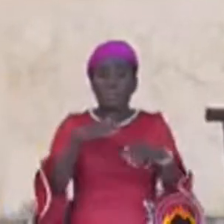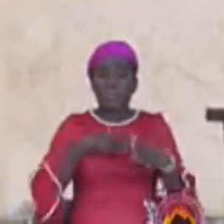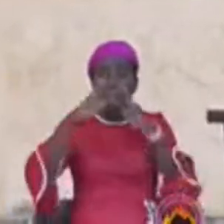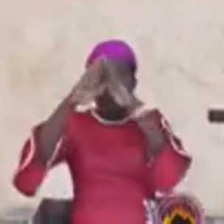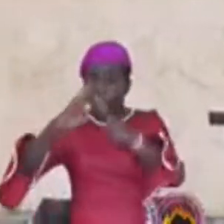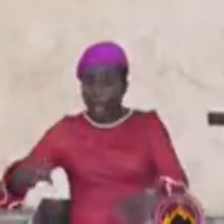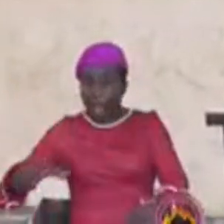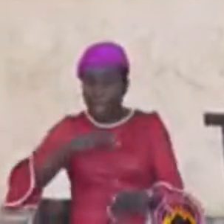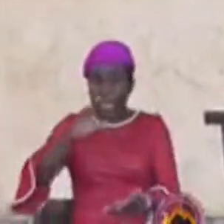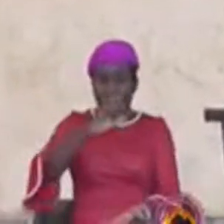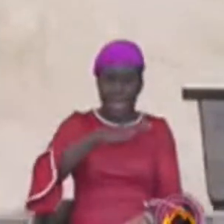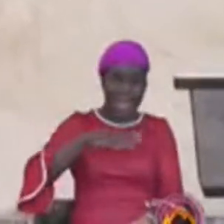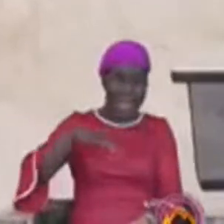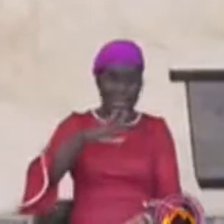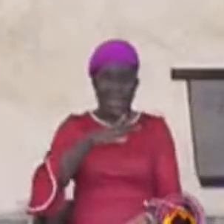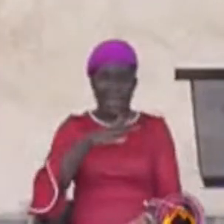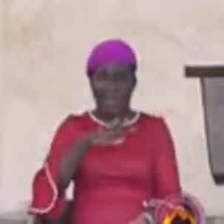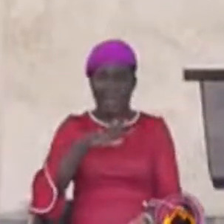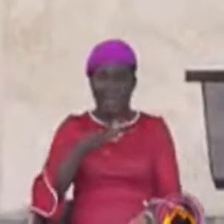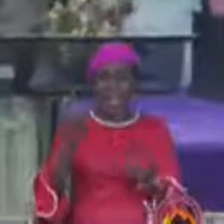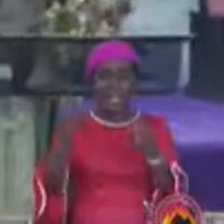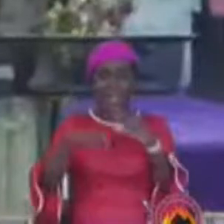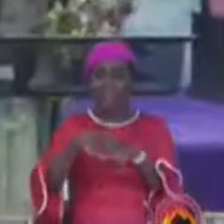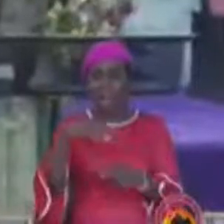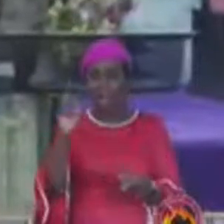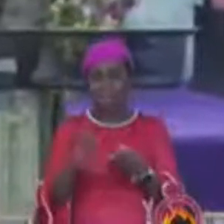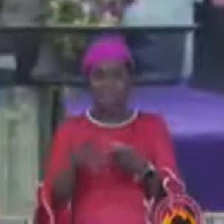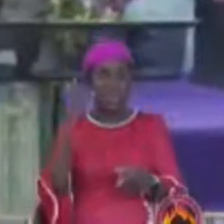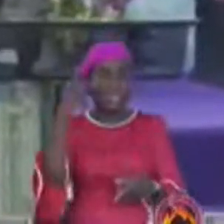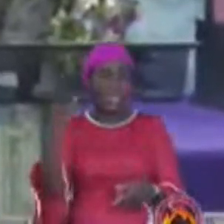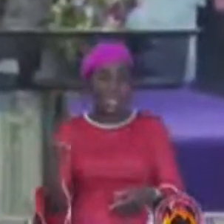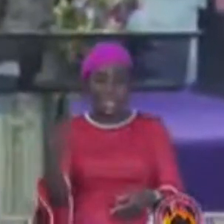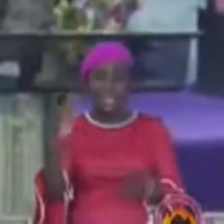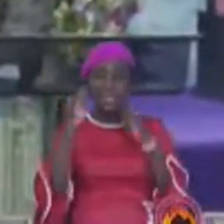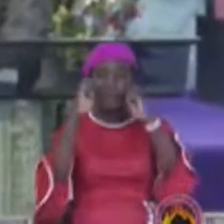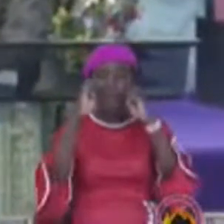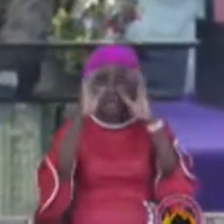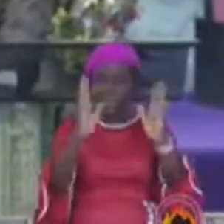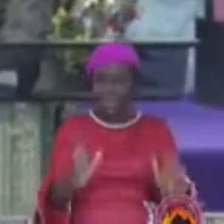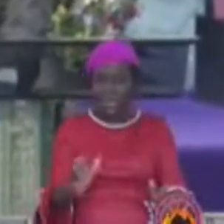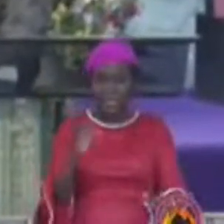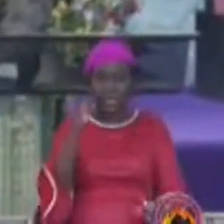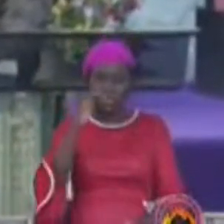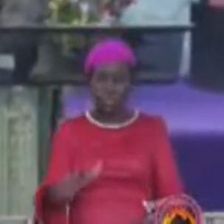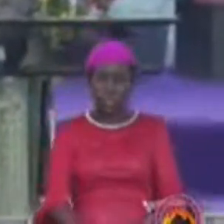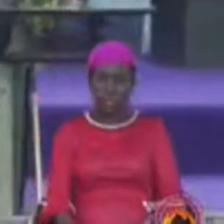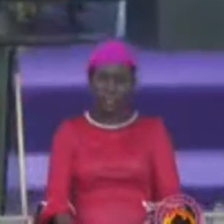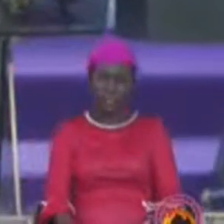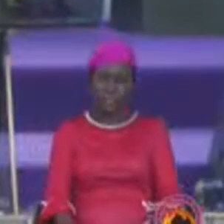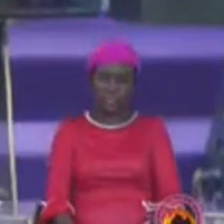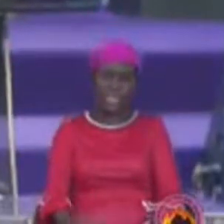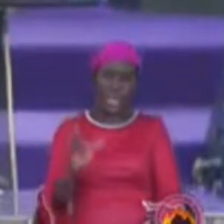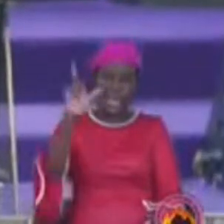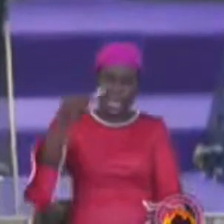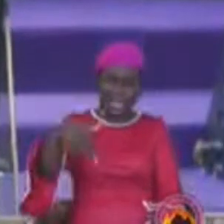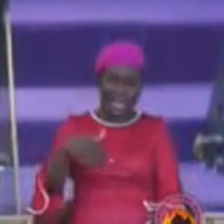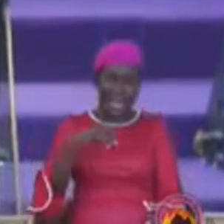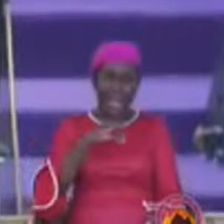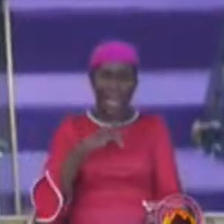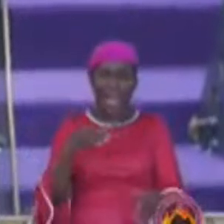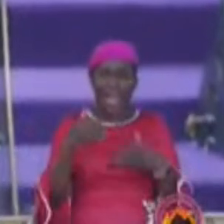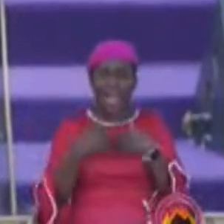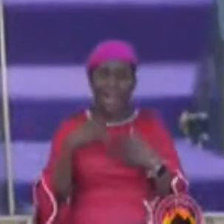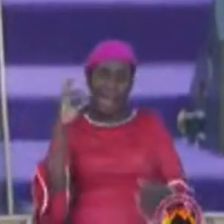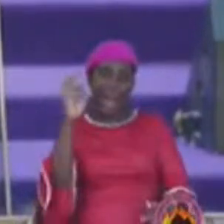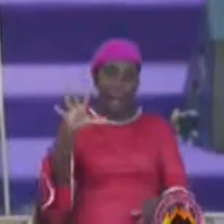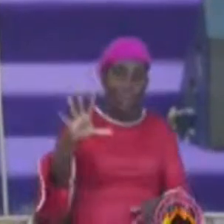to ya na o ti wa ta mi lo fa lese leyin gba ti mo de ba to ma ta mi lo fa e mo pe women evangelist mo tu shalaye fun pe a nbe lo ogun o